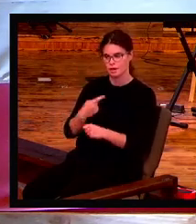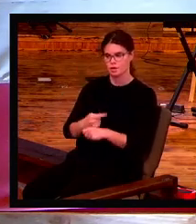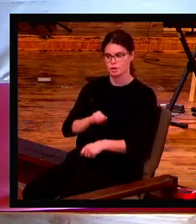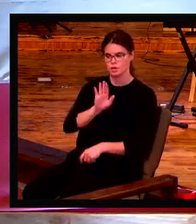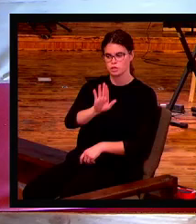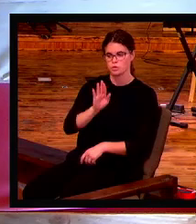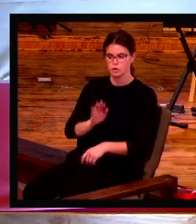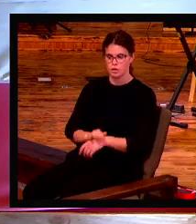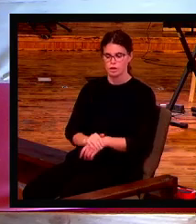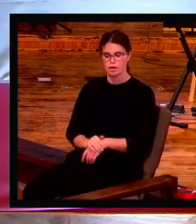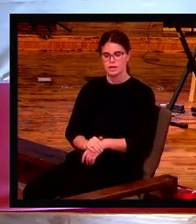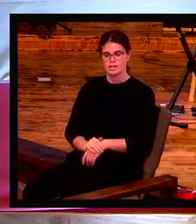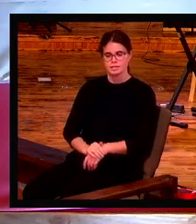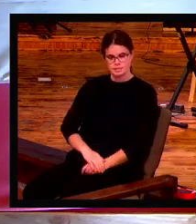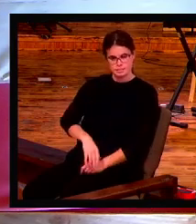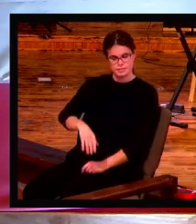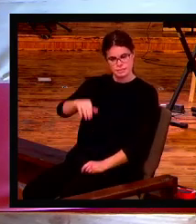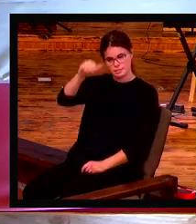his dad, his mom.